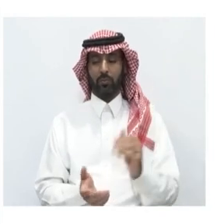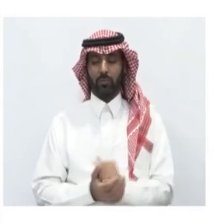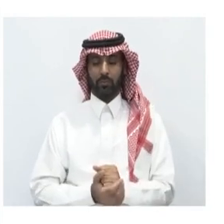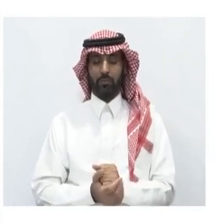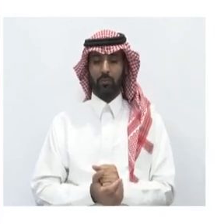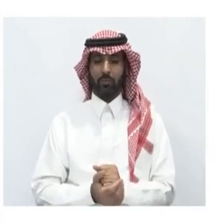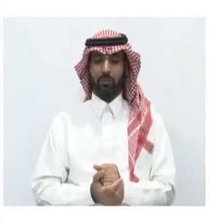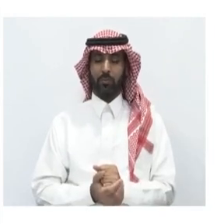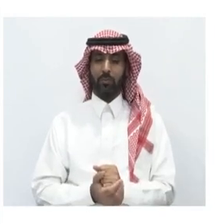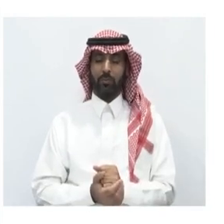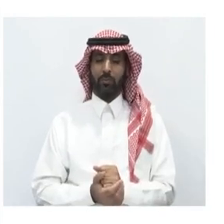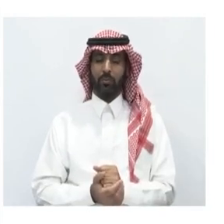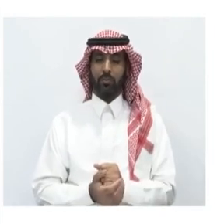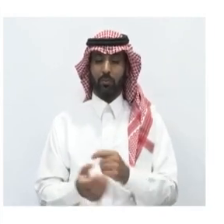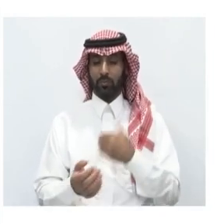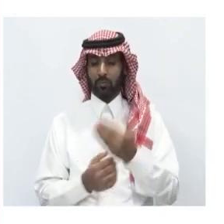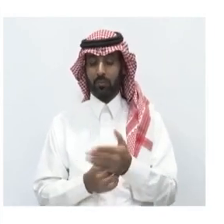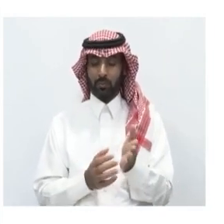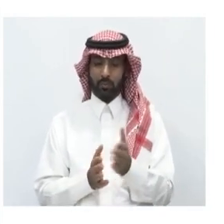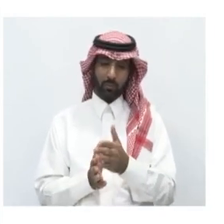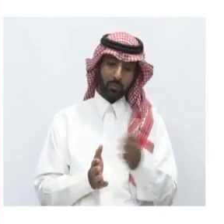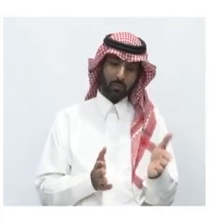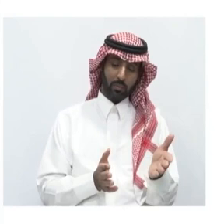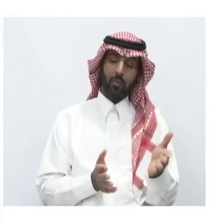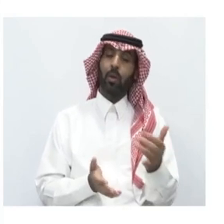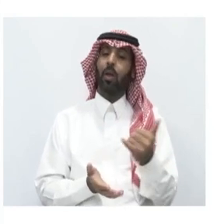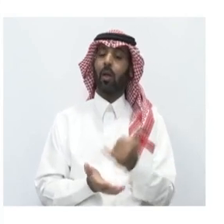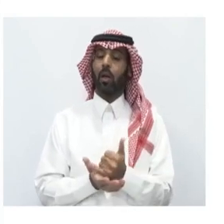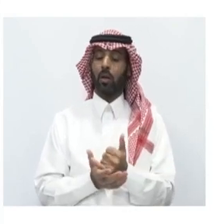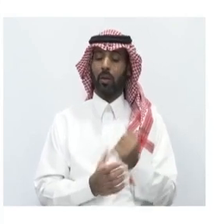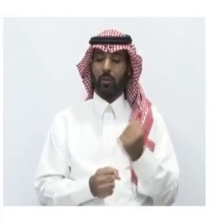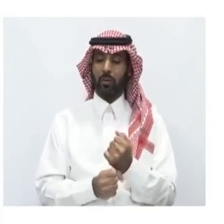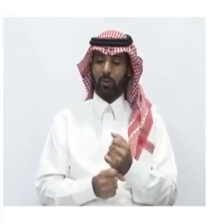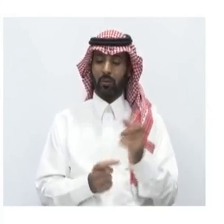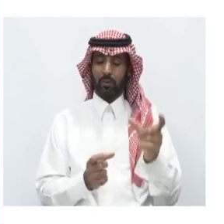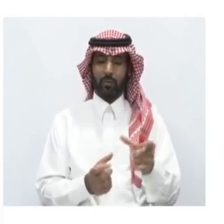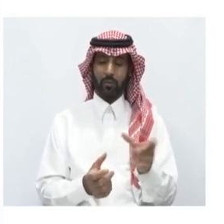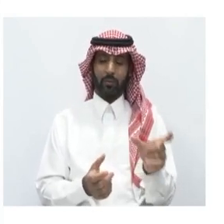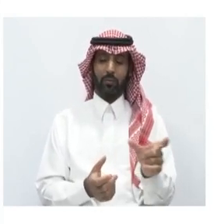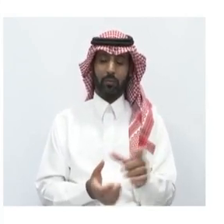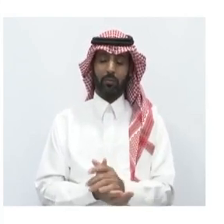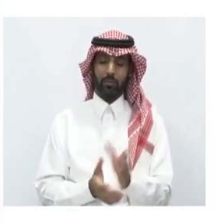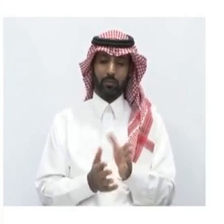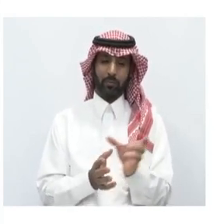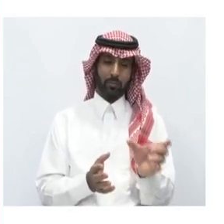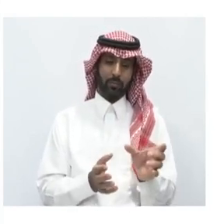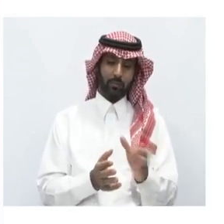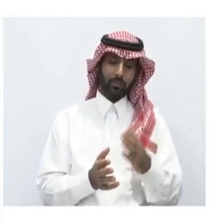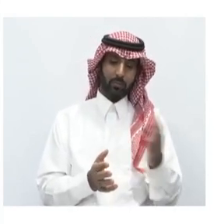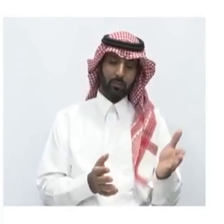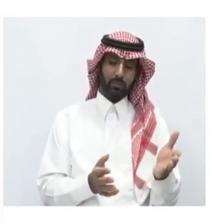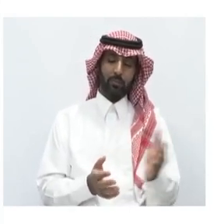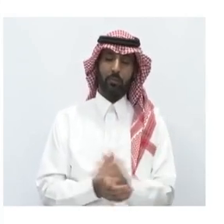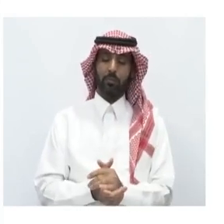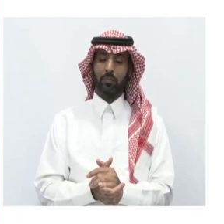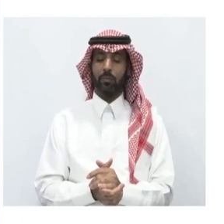adverbs of degree that they usually come before the main verb that they modify. They come before the main verb.